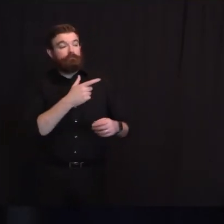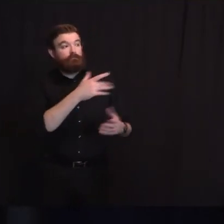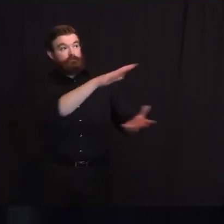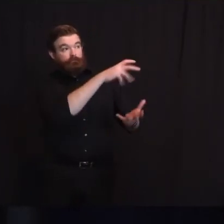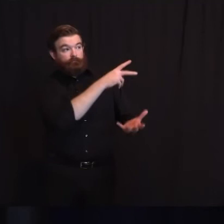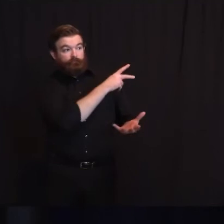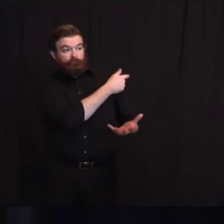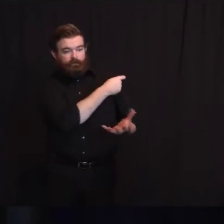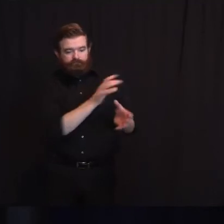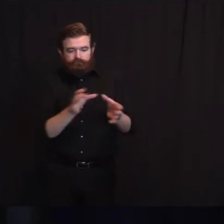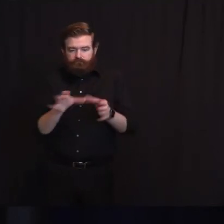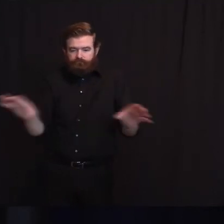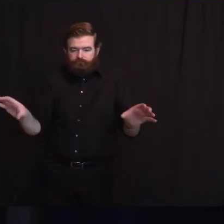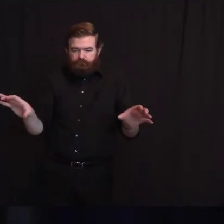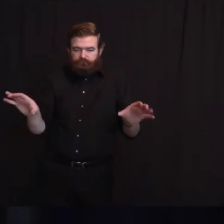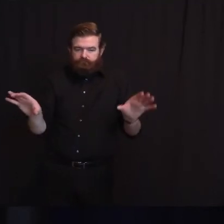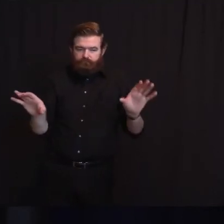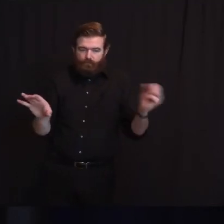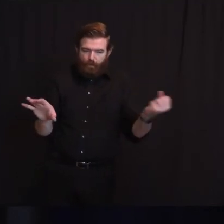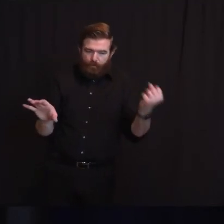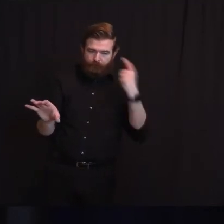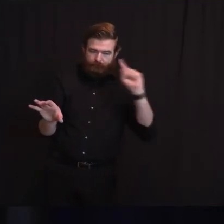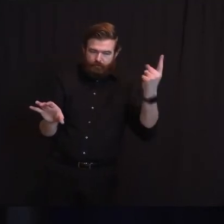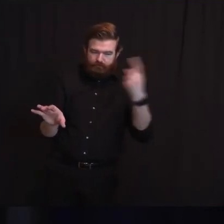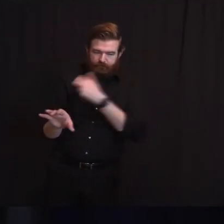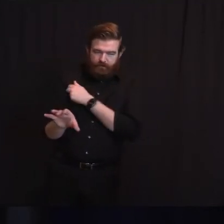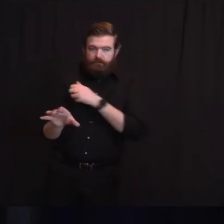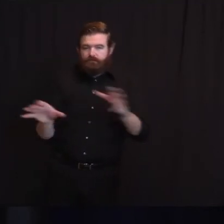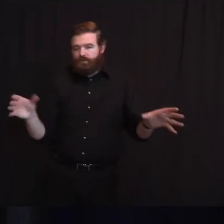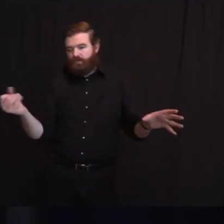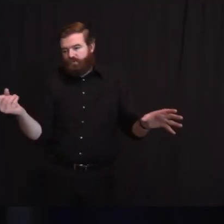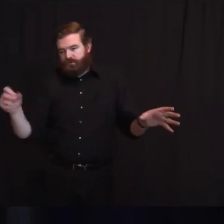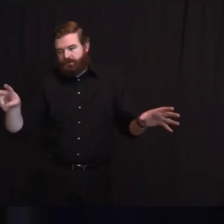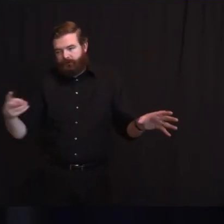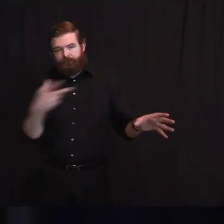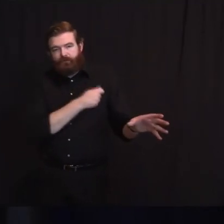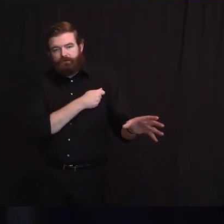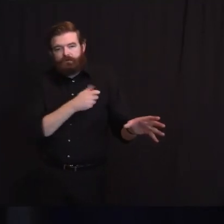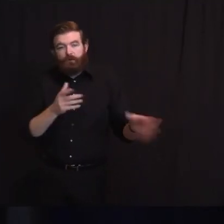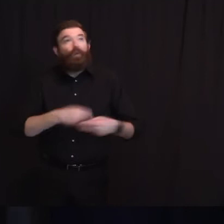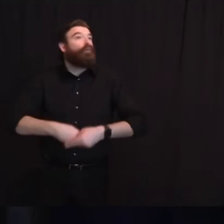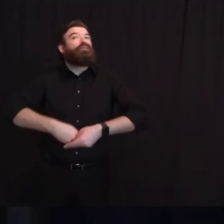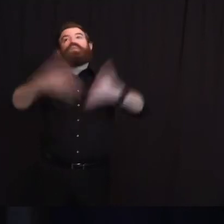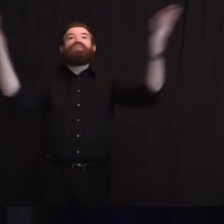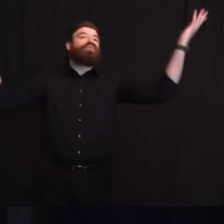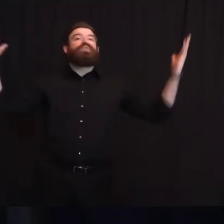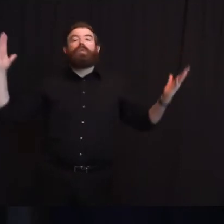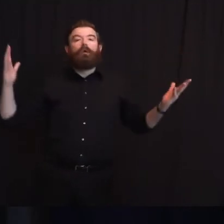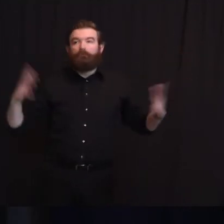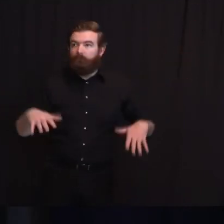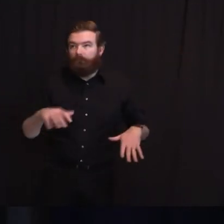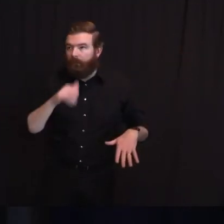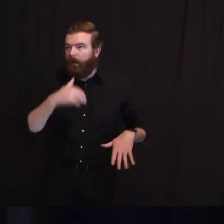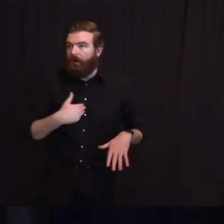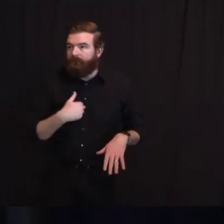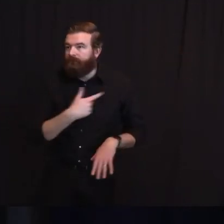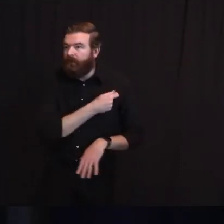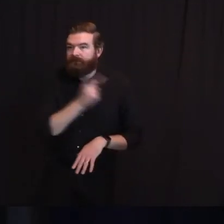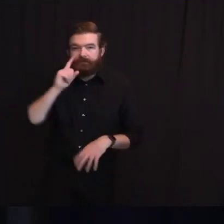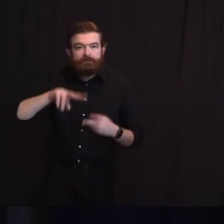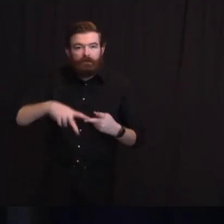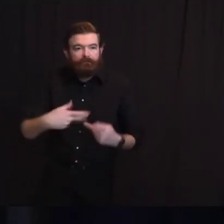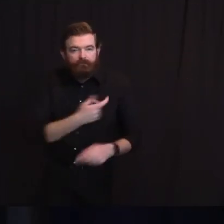doses put aside. And we are asking every point of dispensing to make the appointment for the second dose when